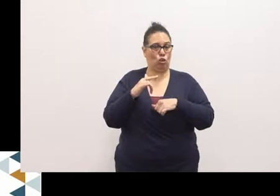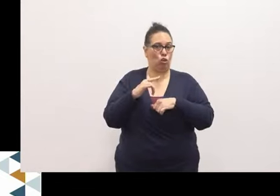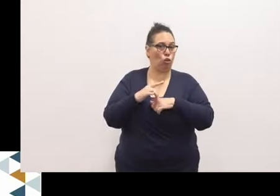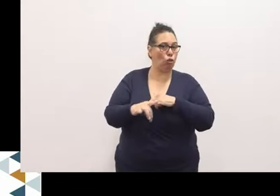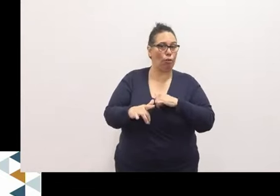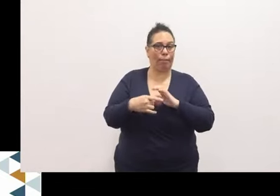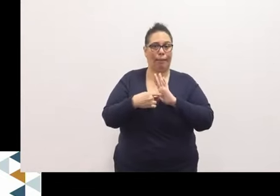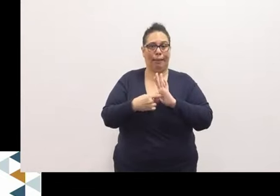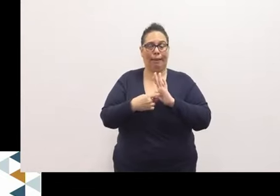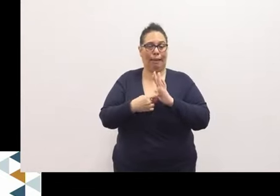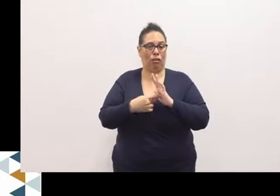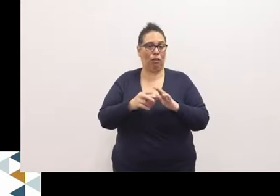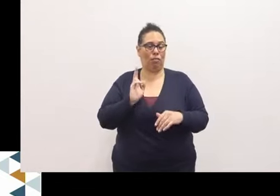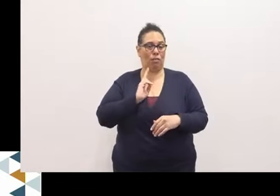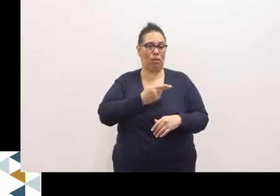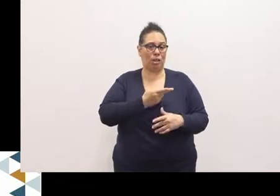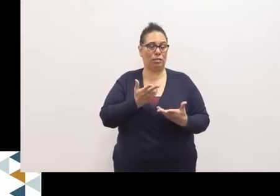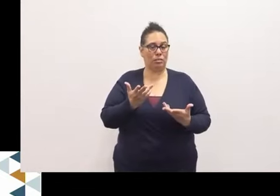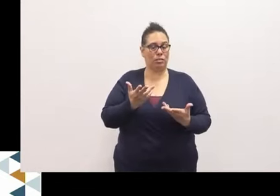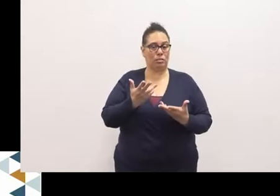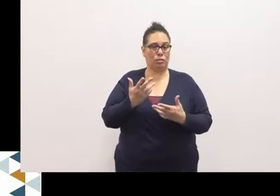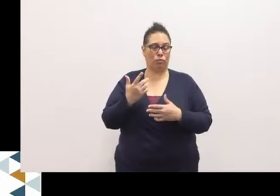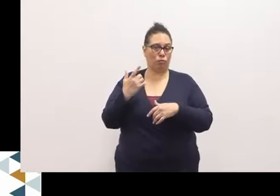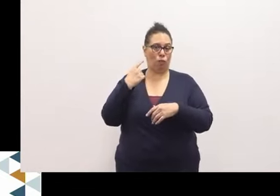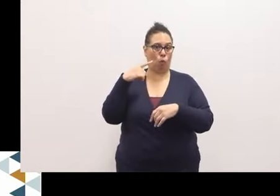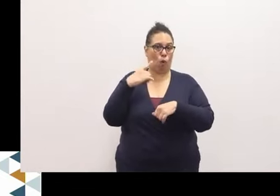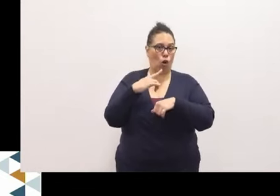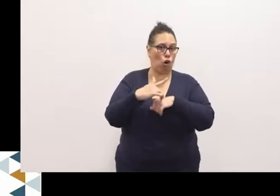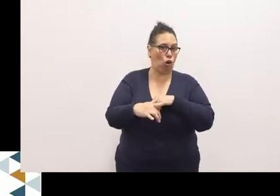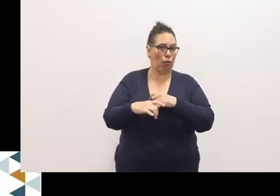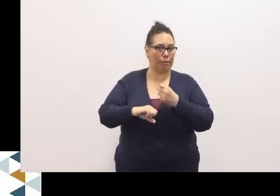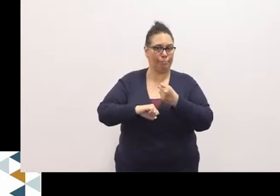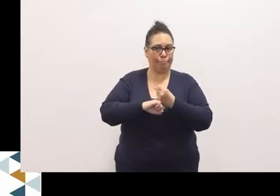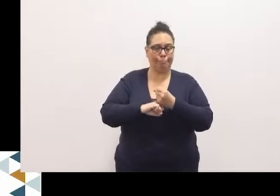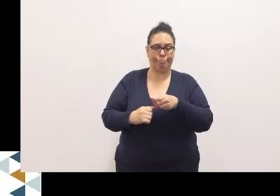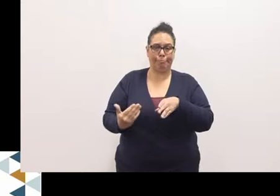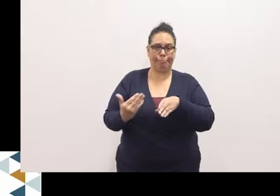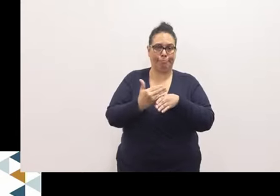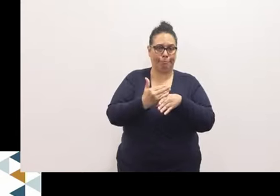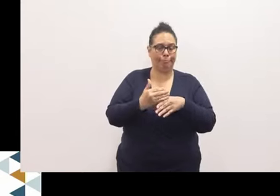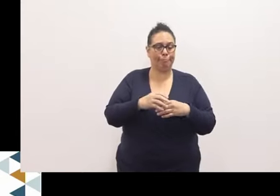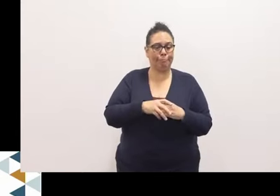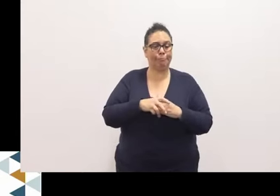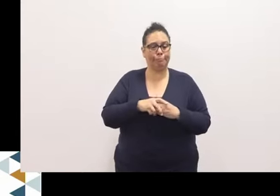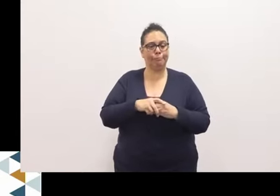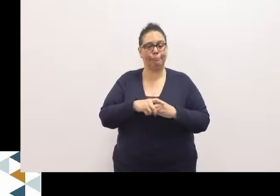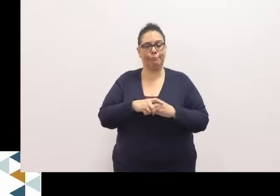an indicator for us to have some early intervention and support in place.